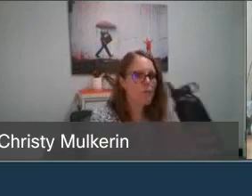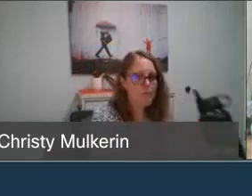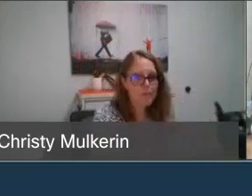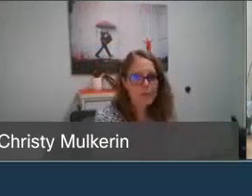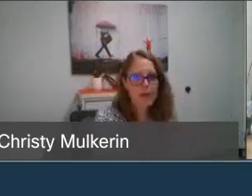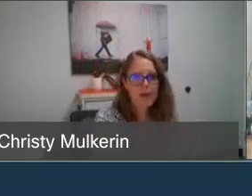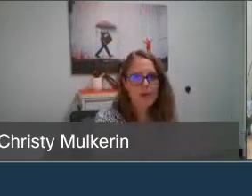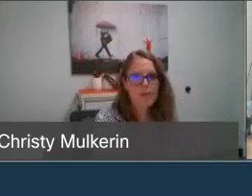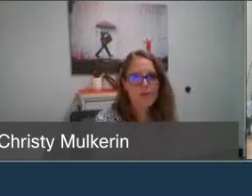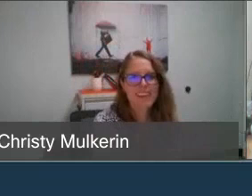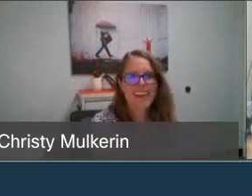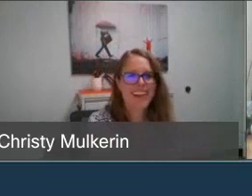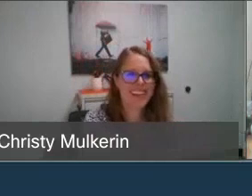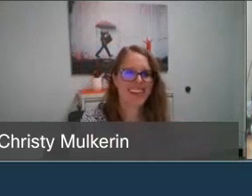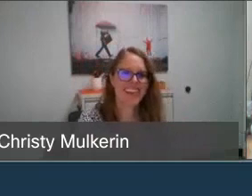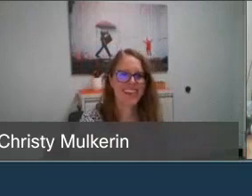first one.